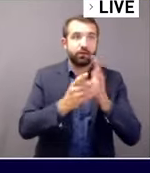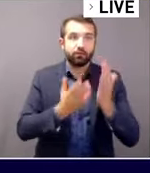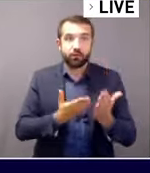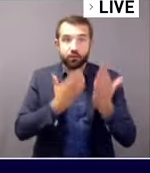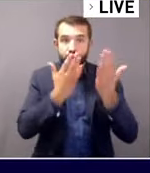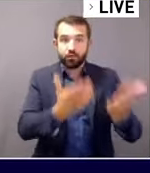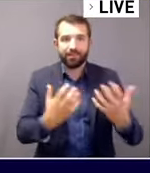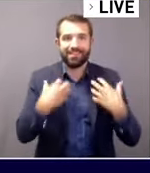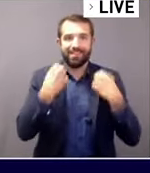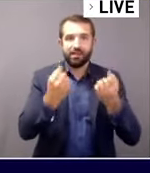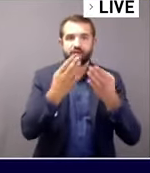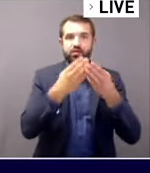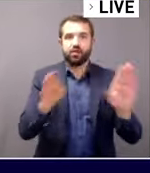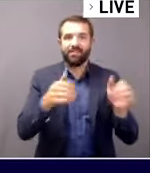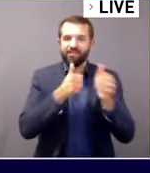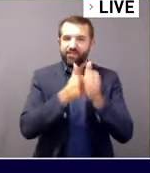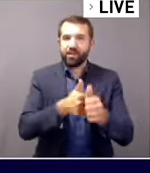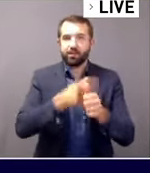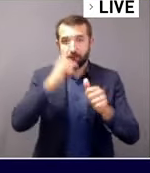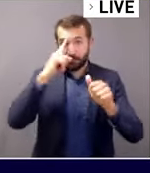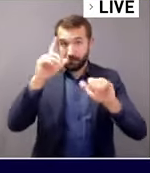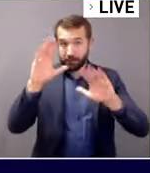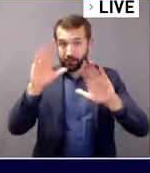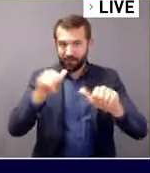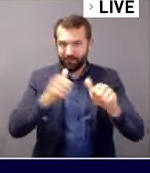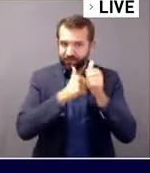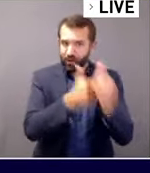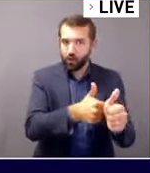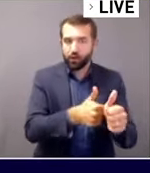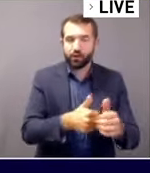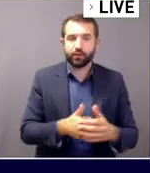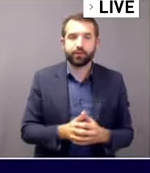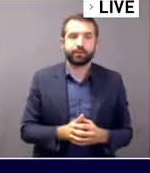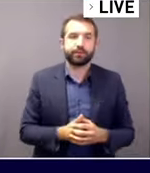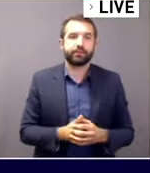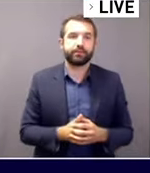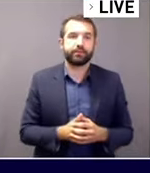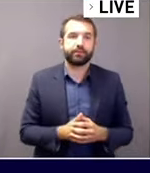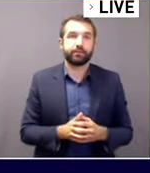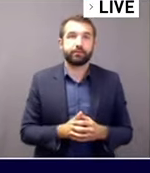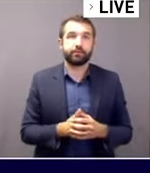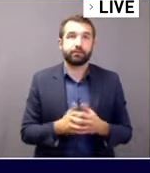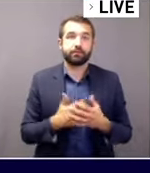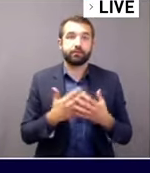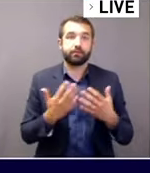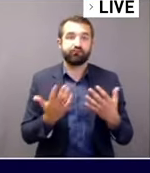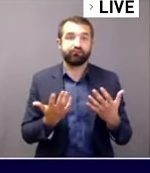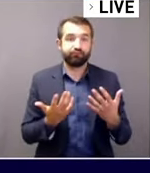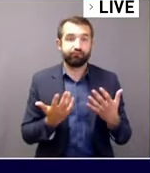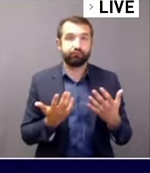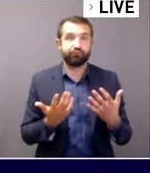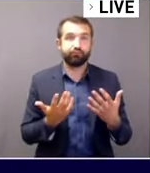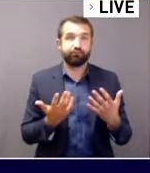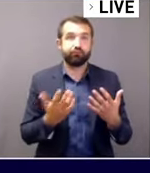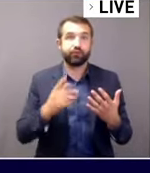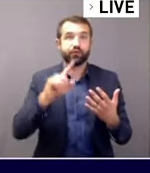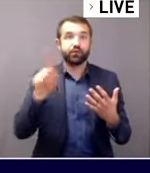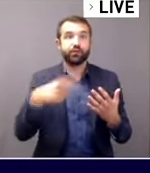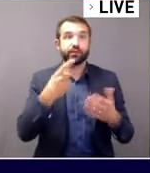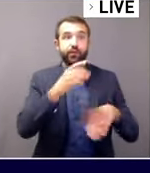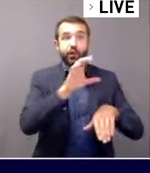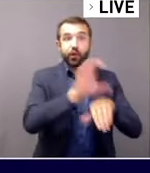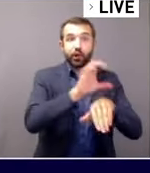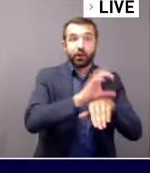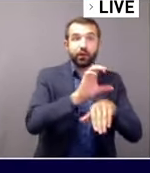and we then expect compliance. That is our expectation, not just in the setting of a church, but no matter the setting,